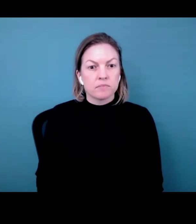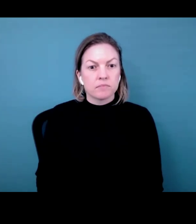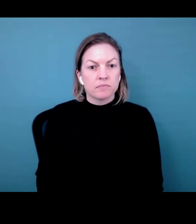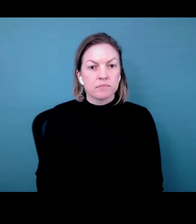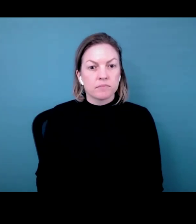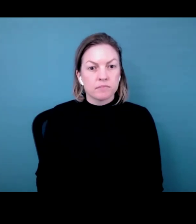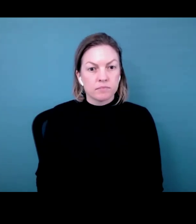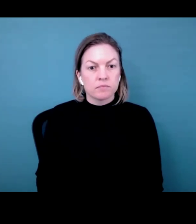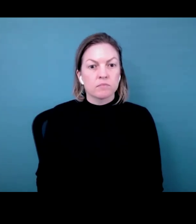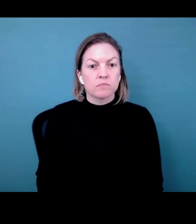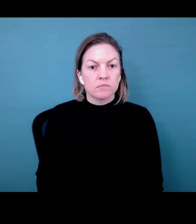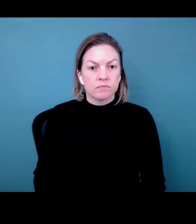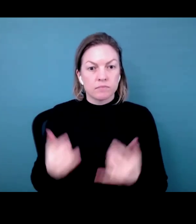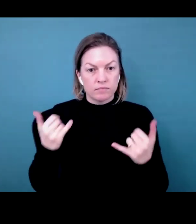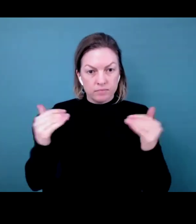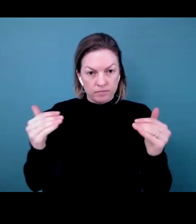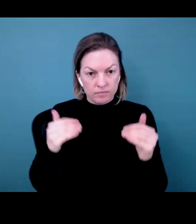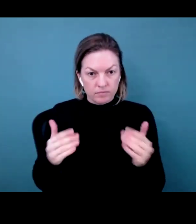So we're moving on to public comment.